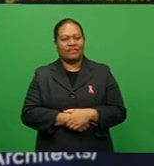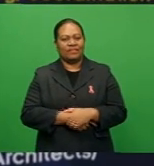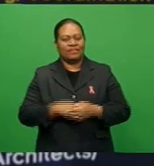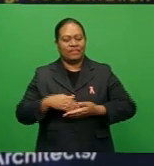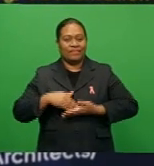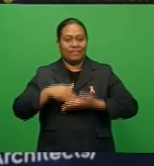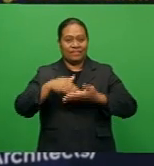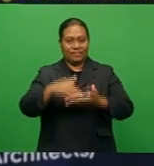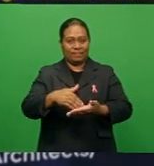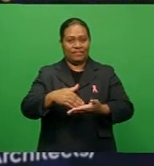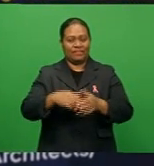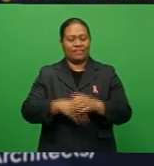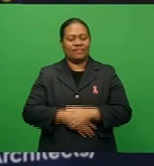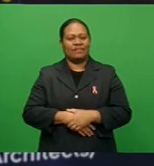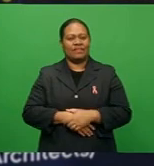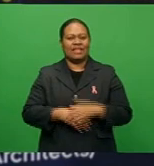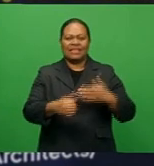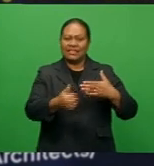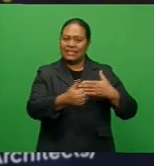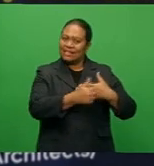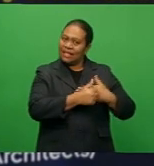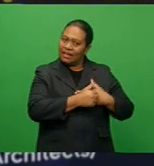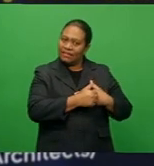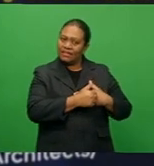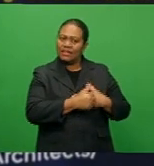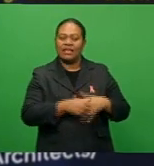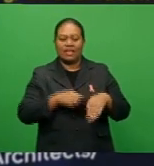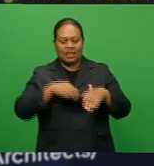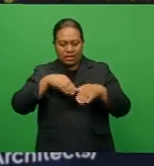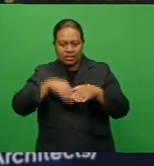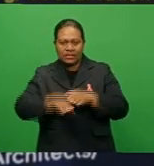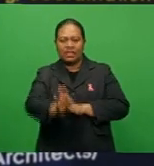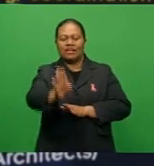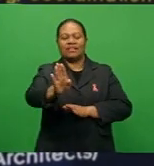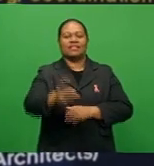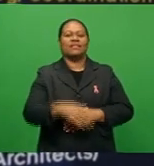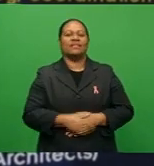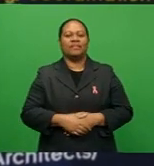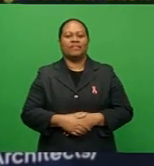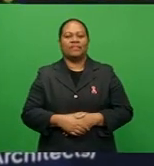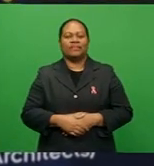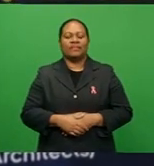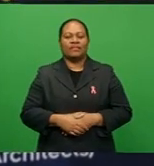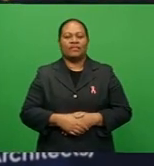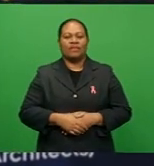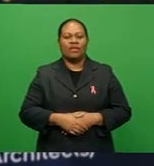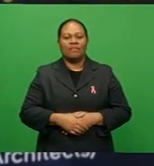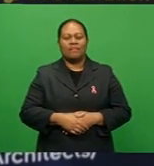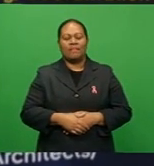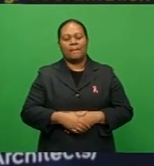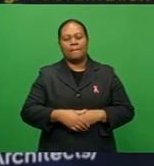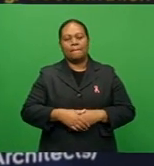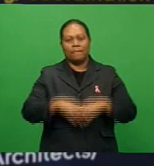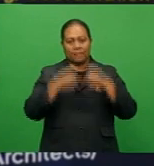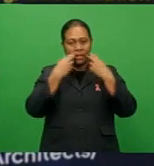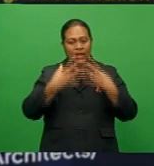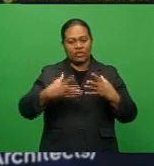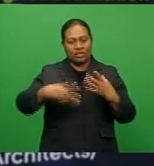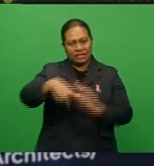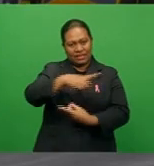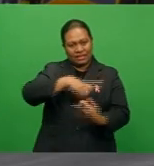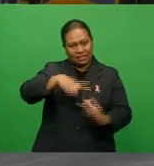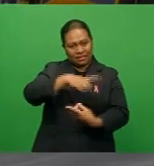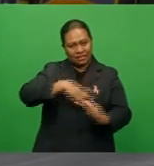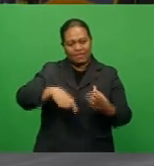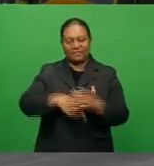to the safety and the resilience from the natural disaster and ease the traffic jam, we